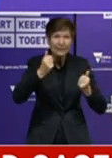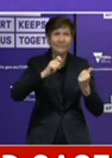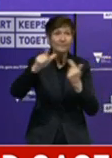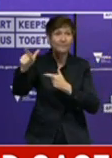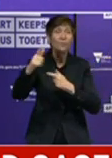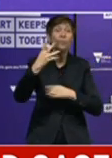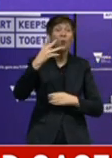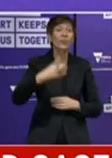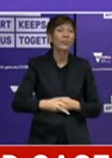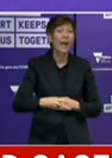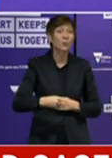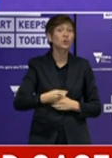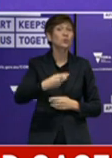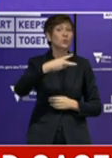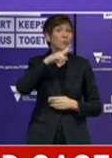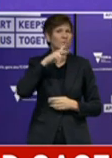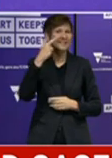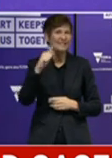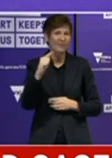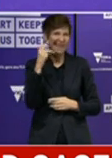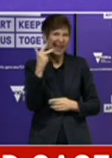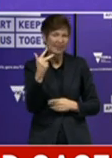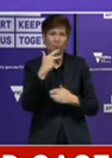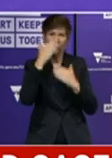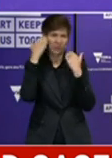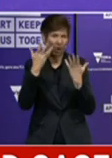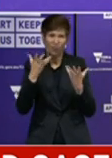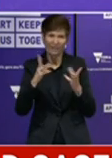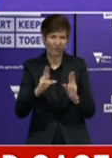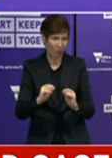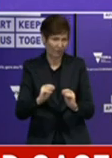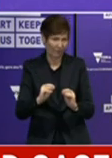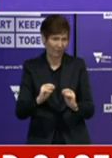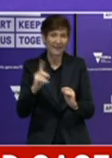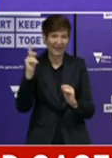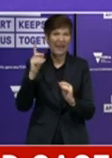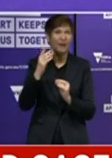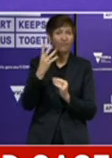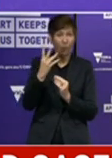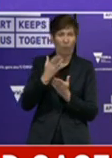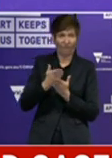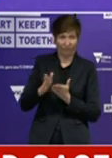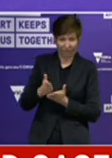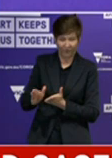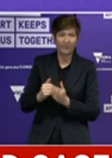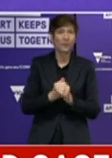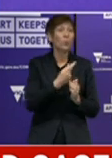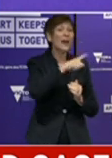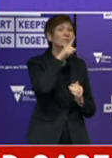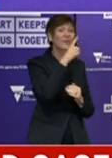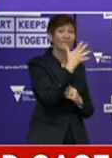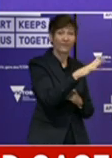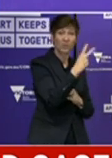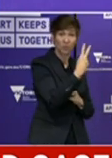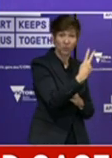4,278 cases of unknown source. That's a decrease of 4 since yesterday's report. There are 152 healthcare workers who are